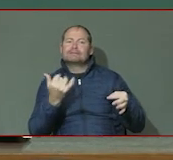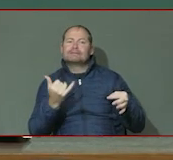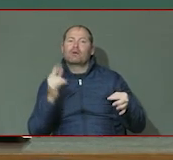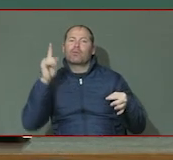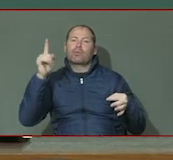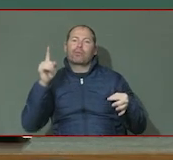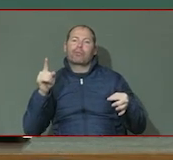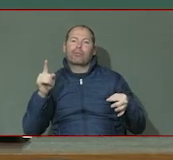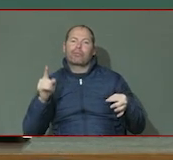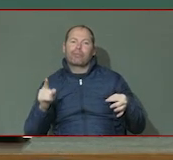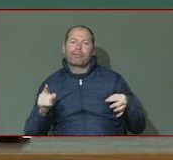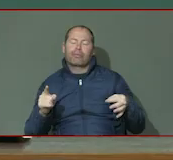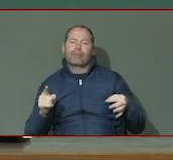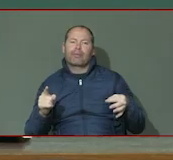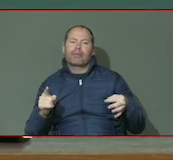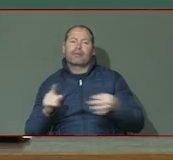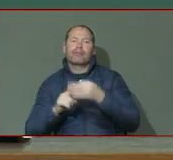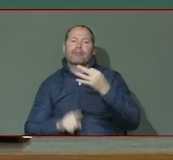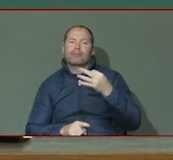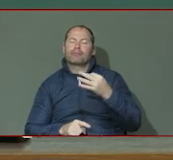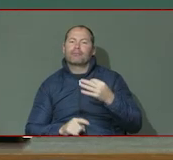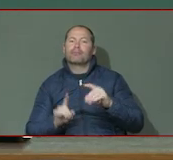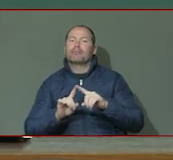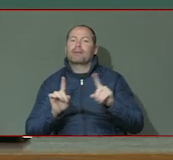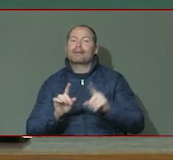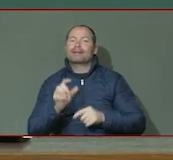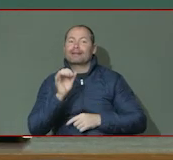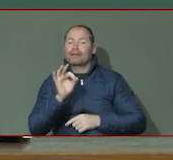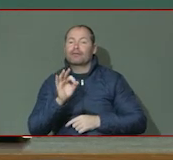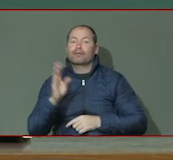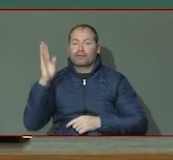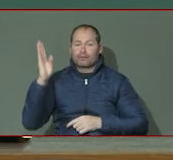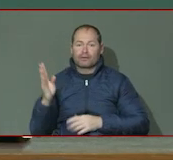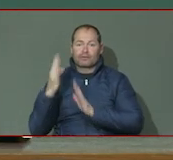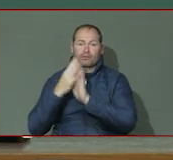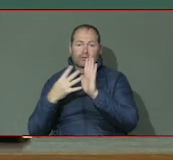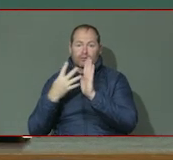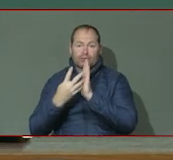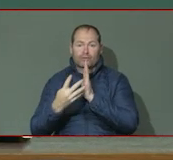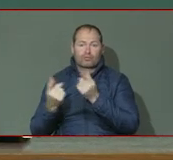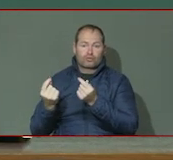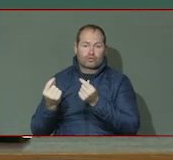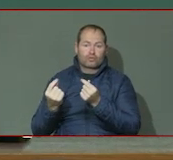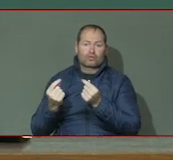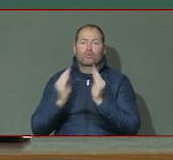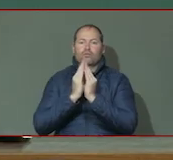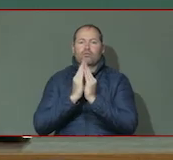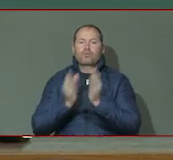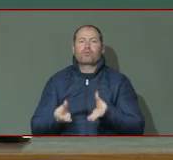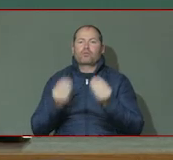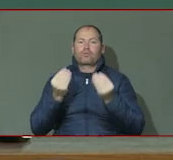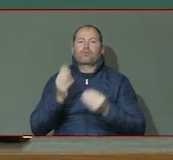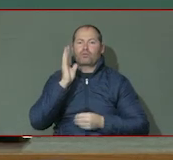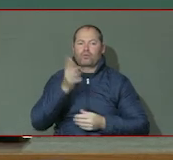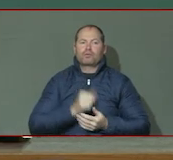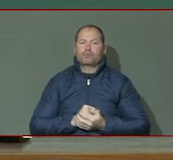plus 14,100. But if you do it like this, you will get it right. You will get your marks. All right. So your